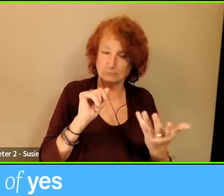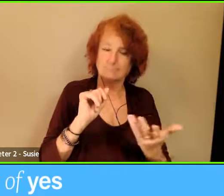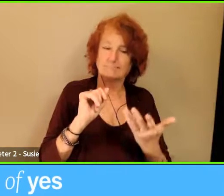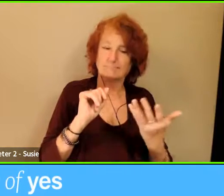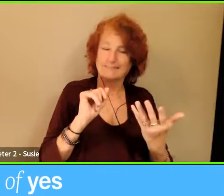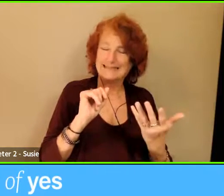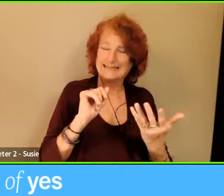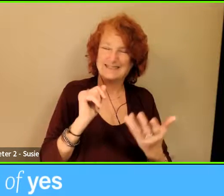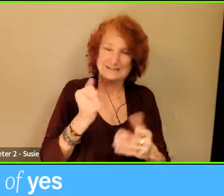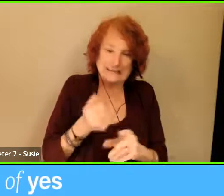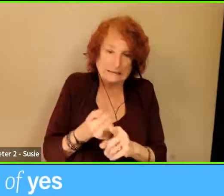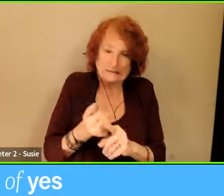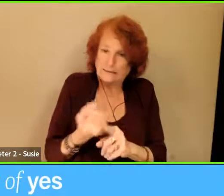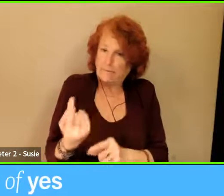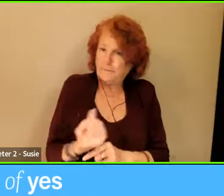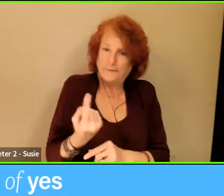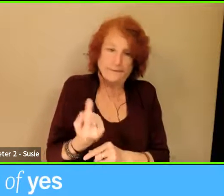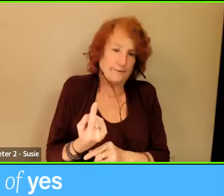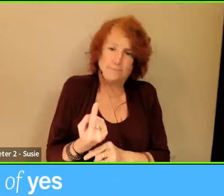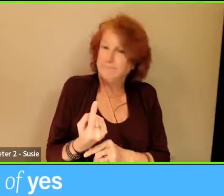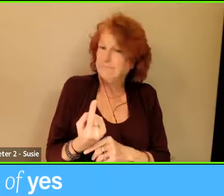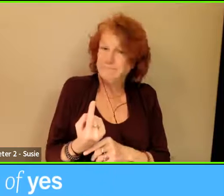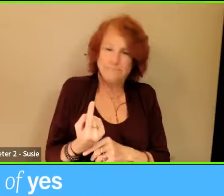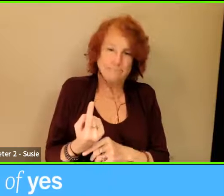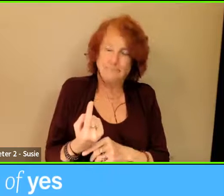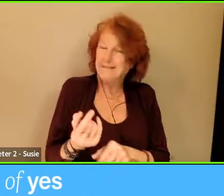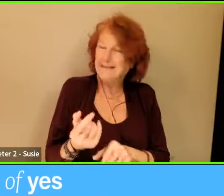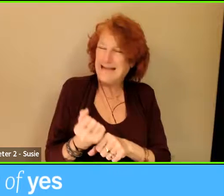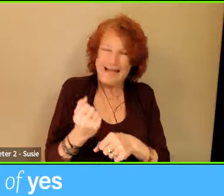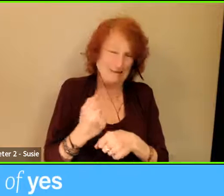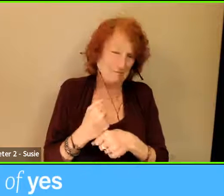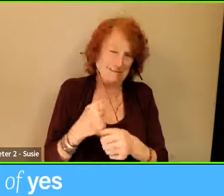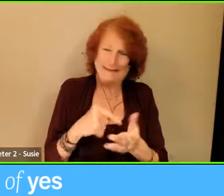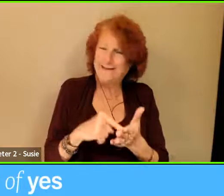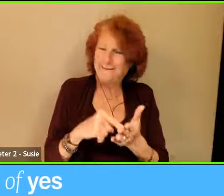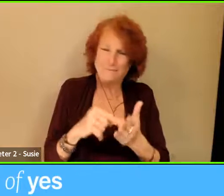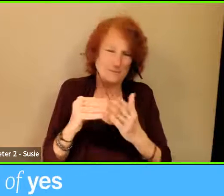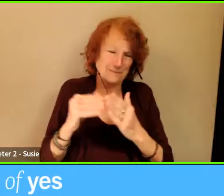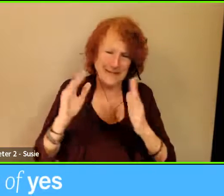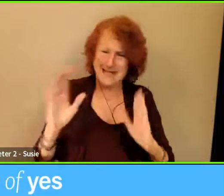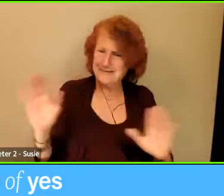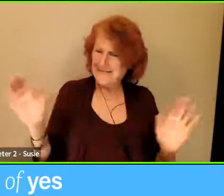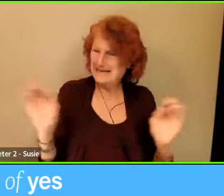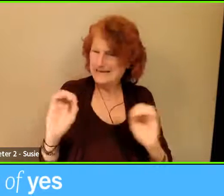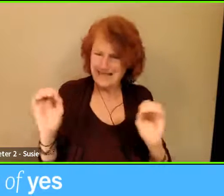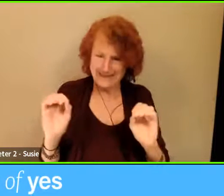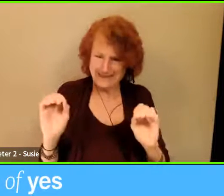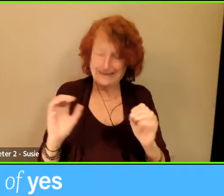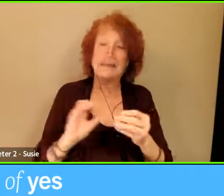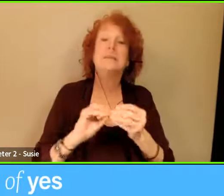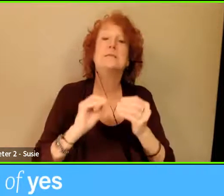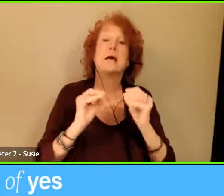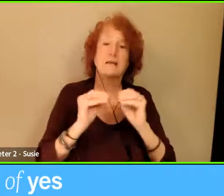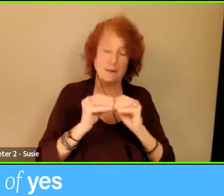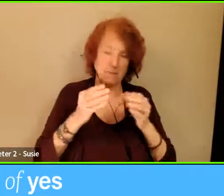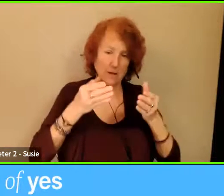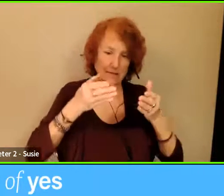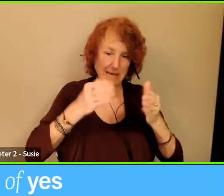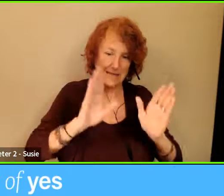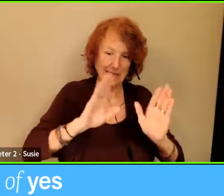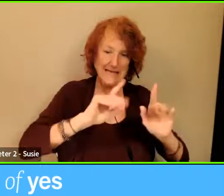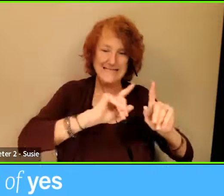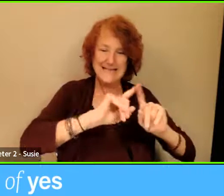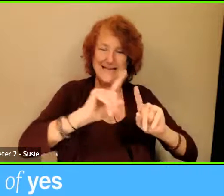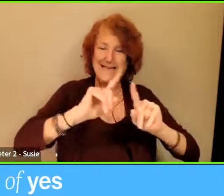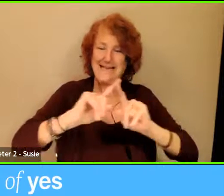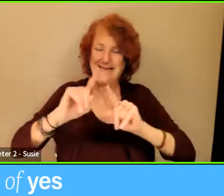on its own create any affordable housing or anything like that. It's a number that enables different affordable housing